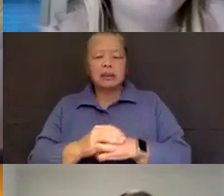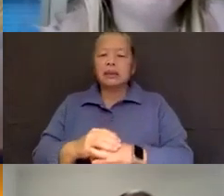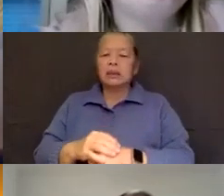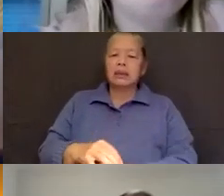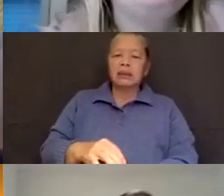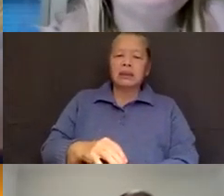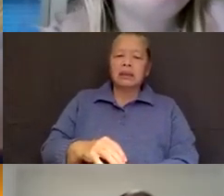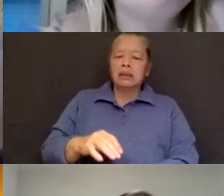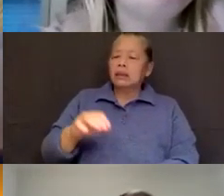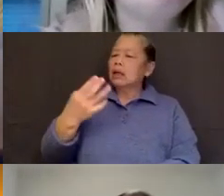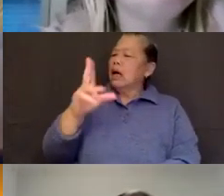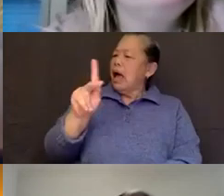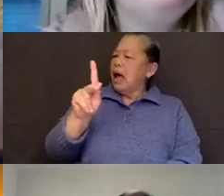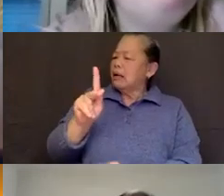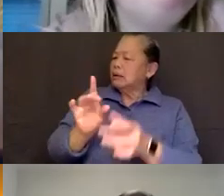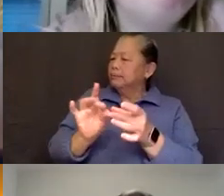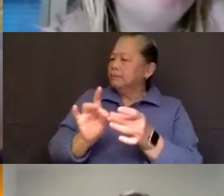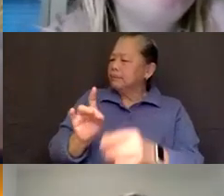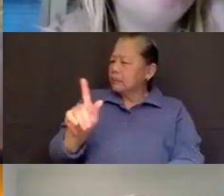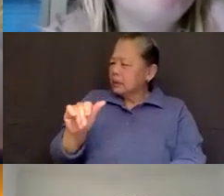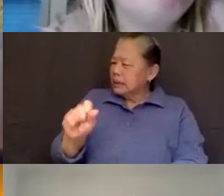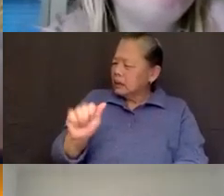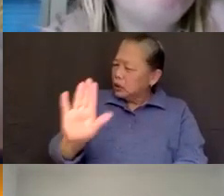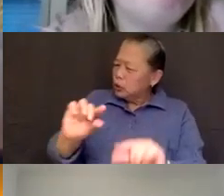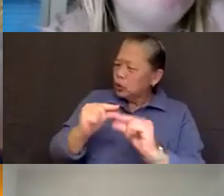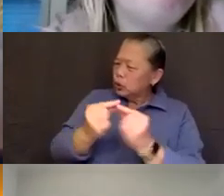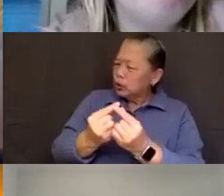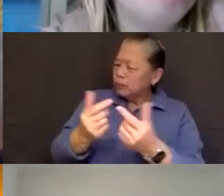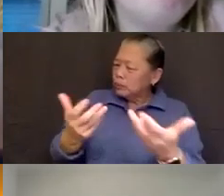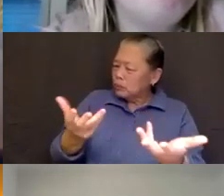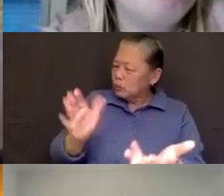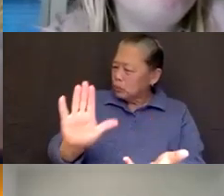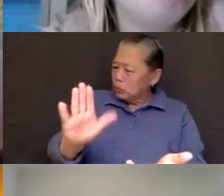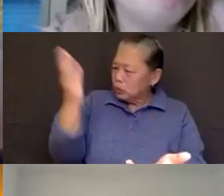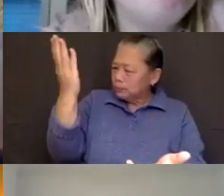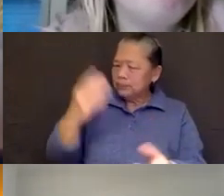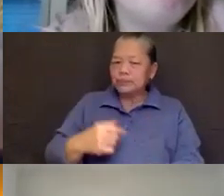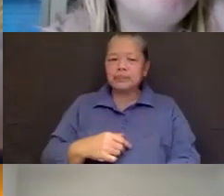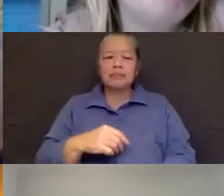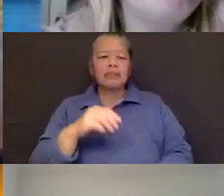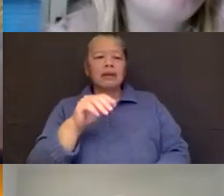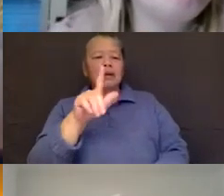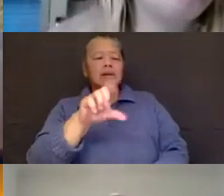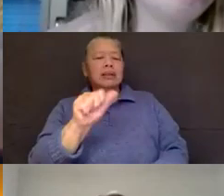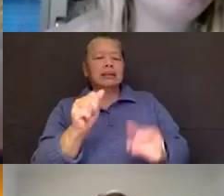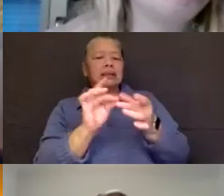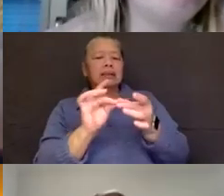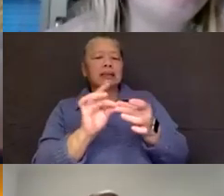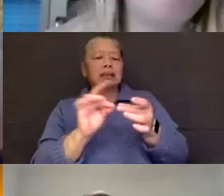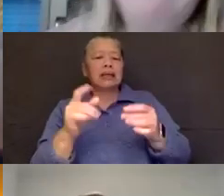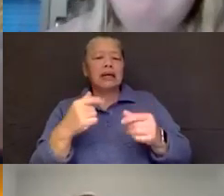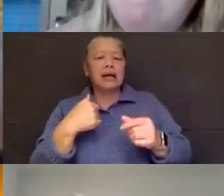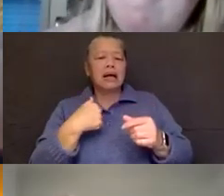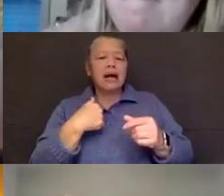Lisa, you, what about your group? I railroaded Sharon McCart, because I forgot to ask